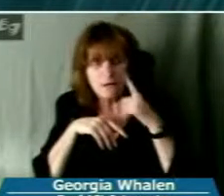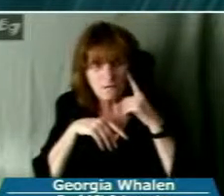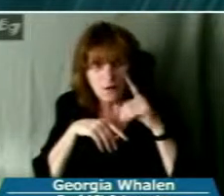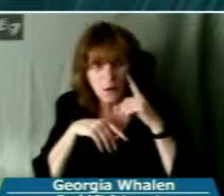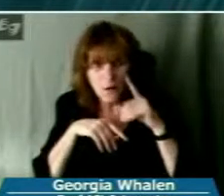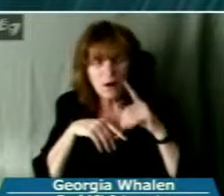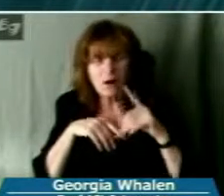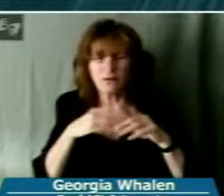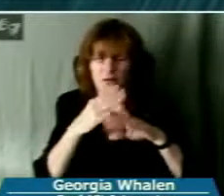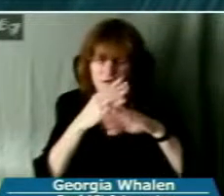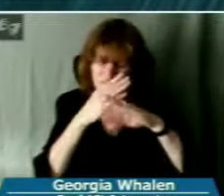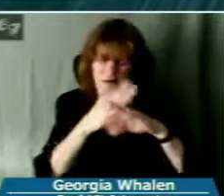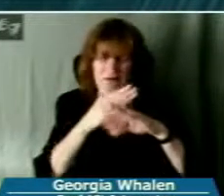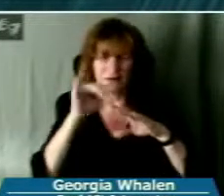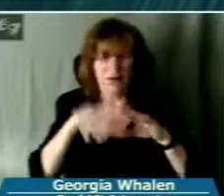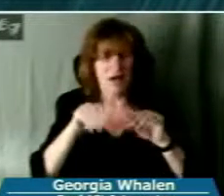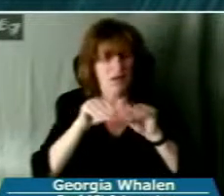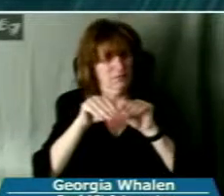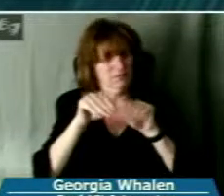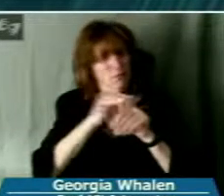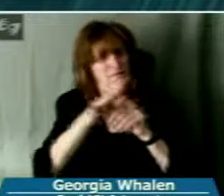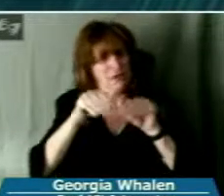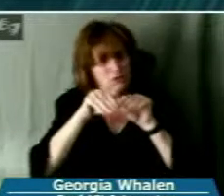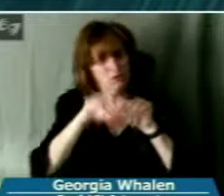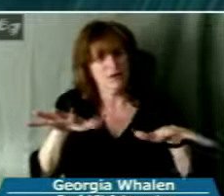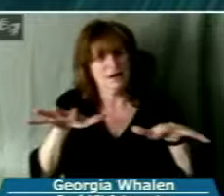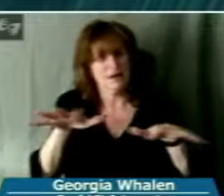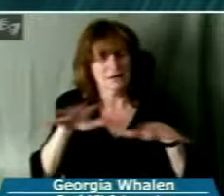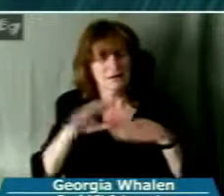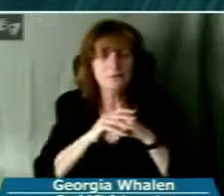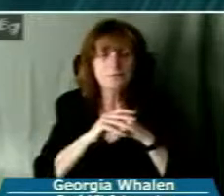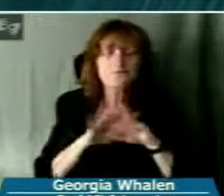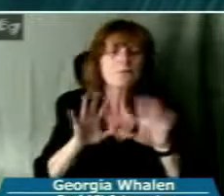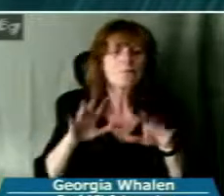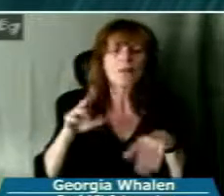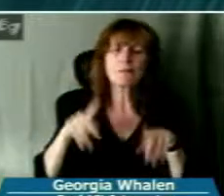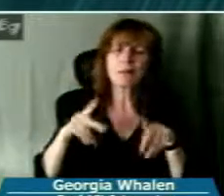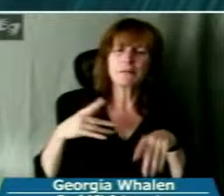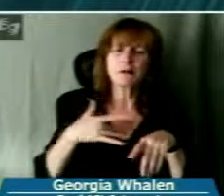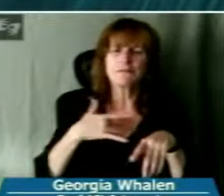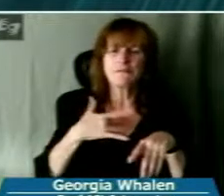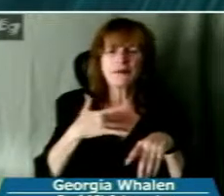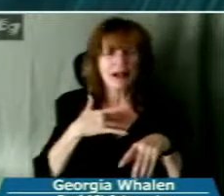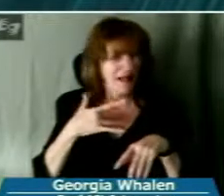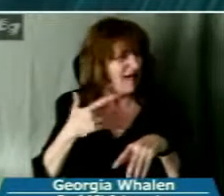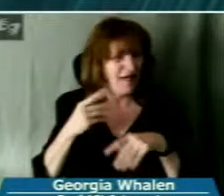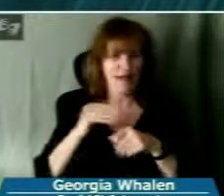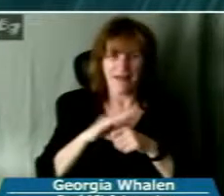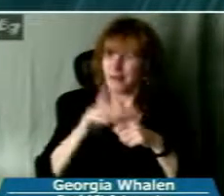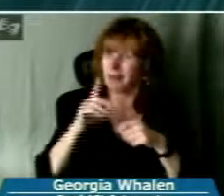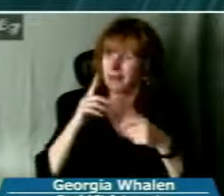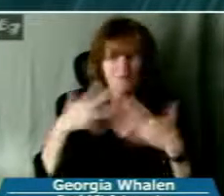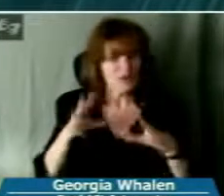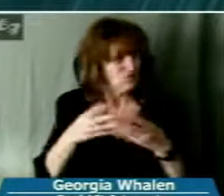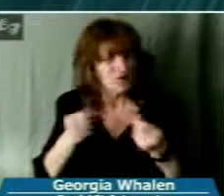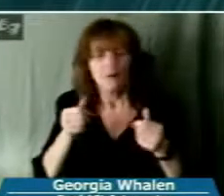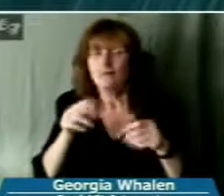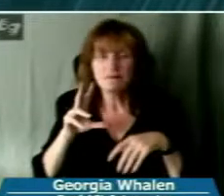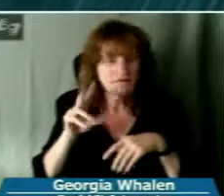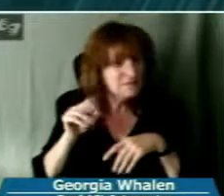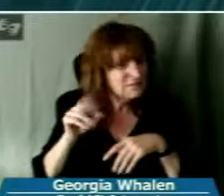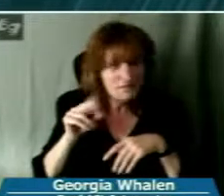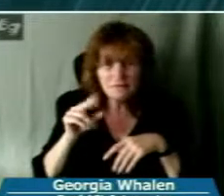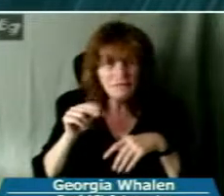risk. You know, everybody always jumps to what kind of PPE can we have, and in fact, those are the ways you modify the risk